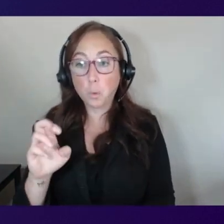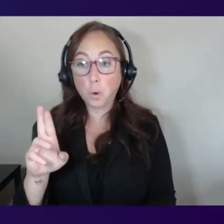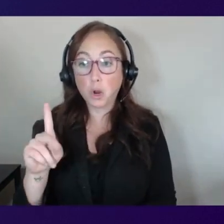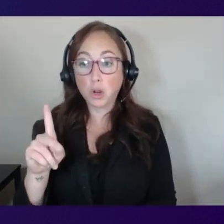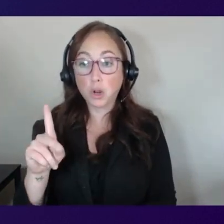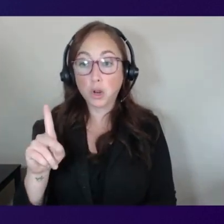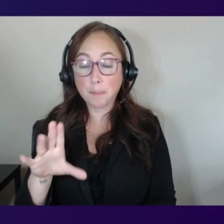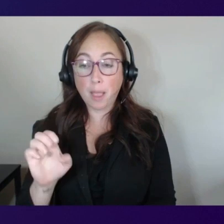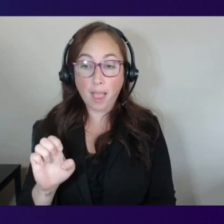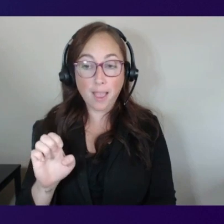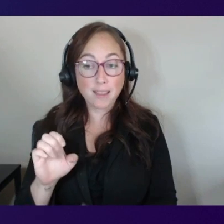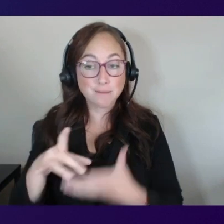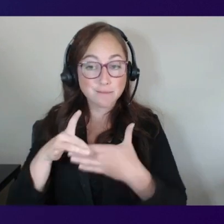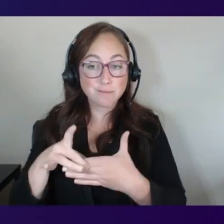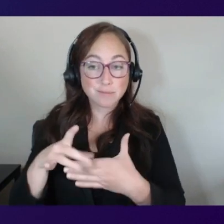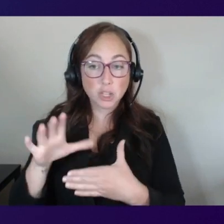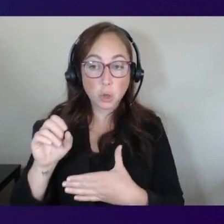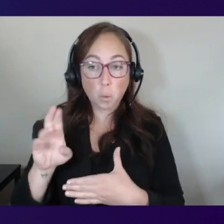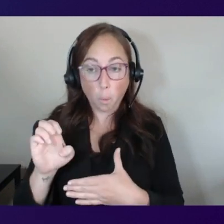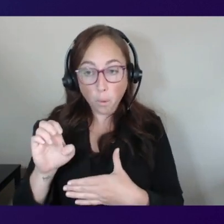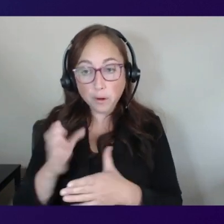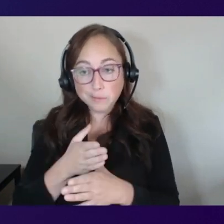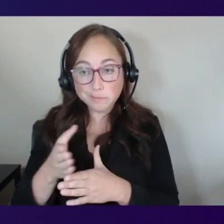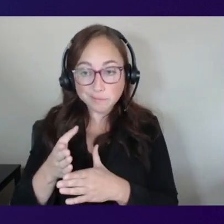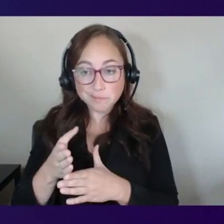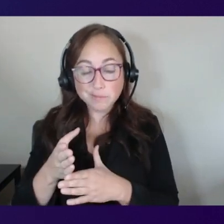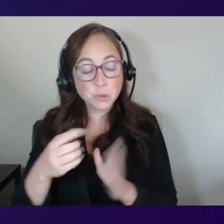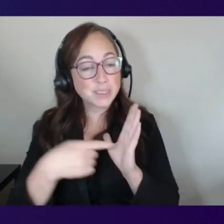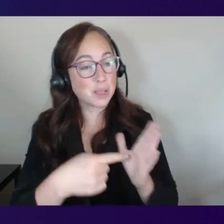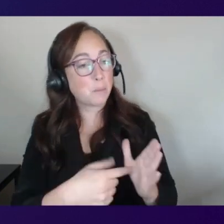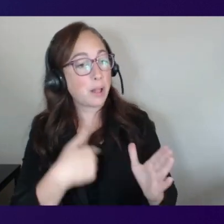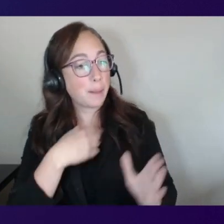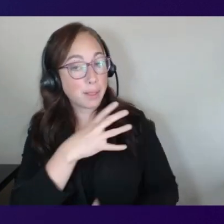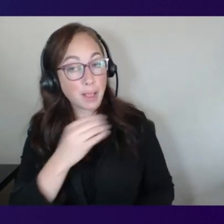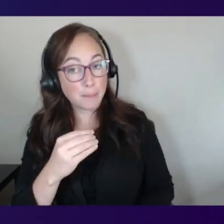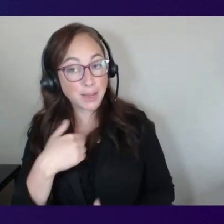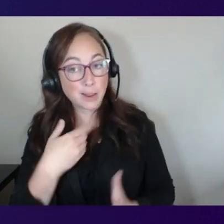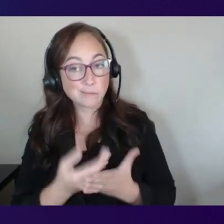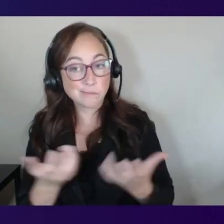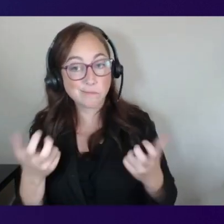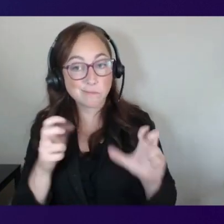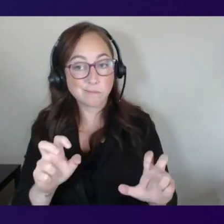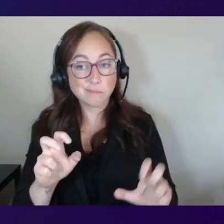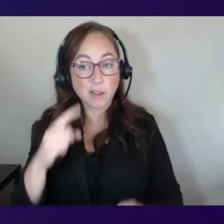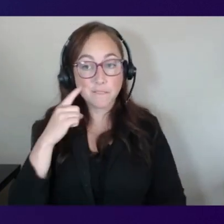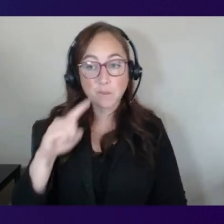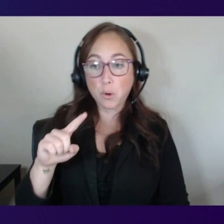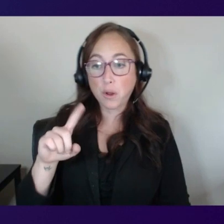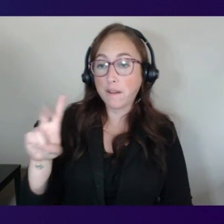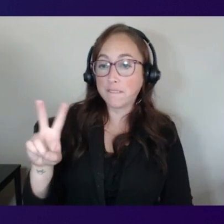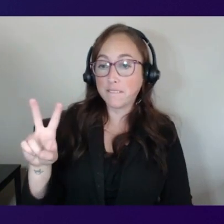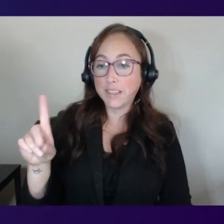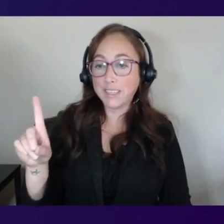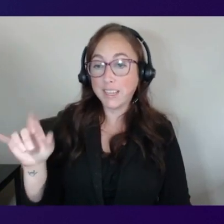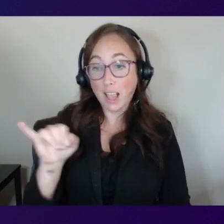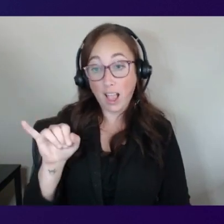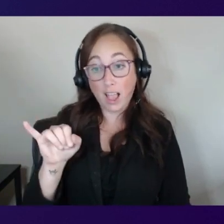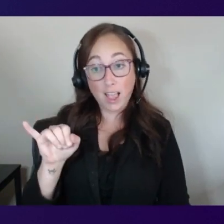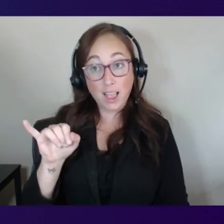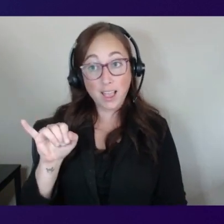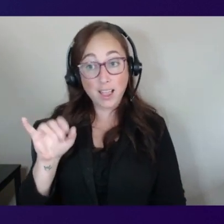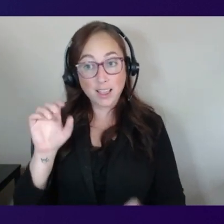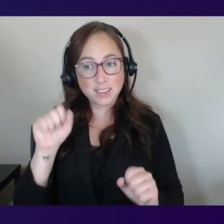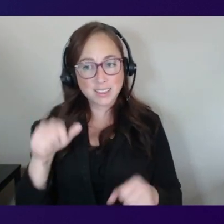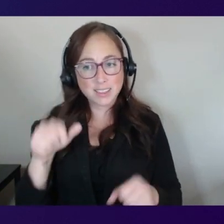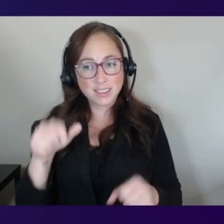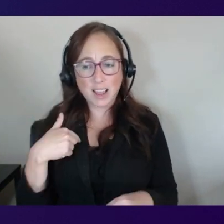core. So let's say I'm a company and I've invested heavily into VDI. Can I just not use any